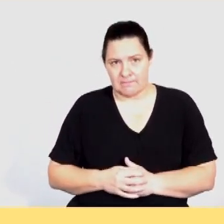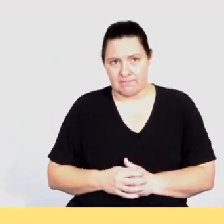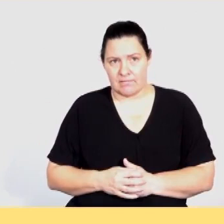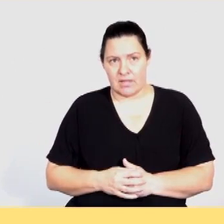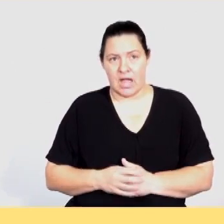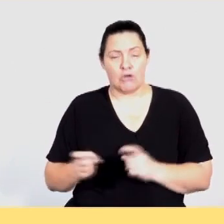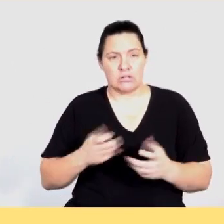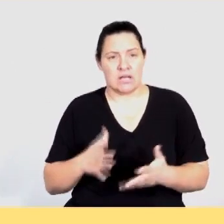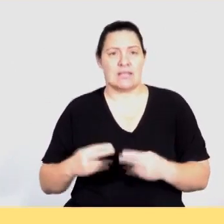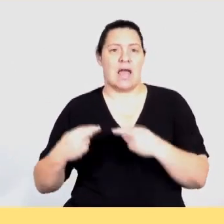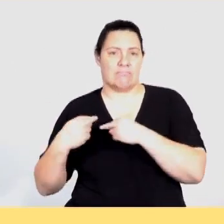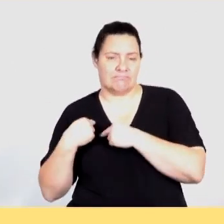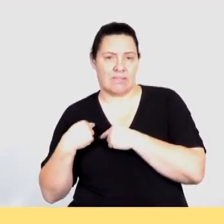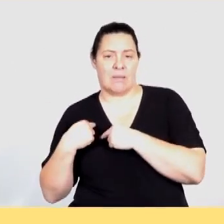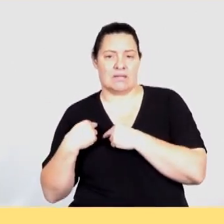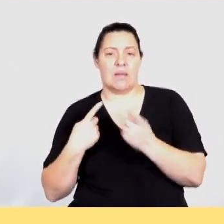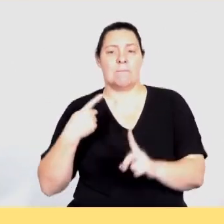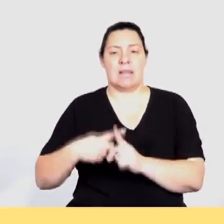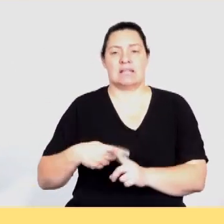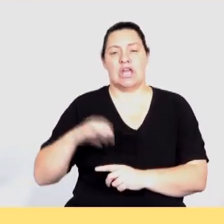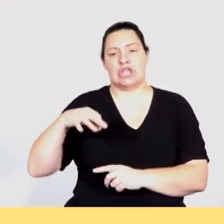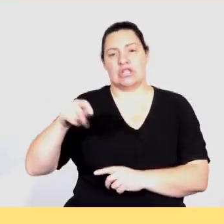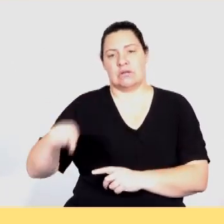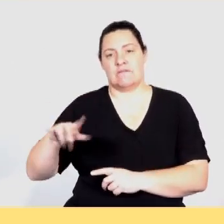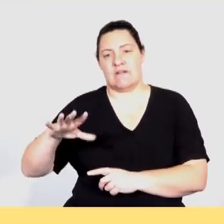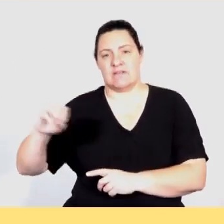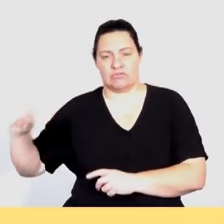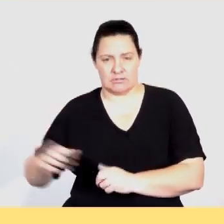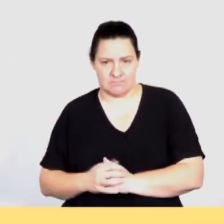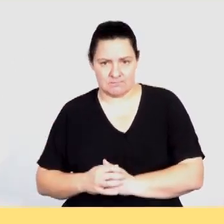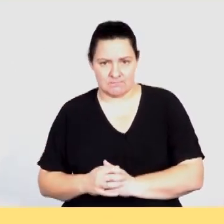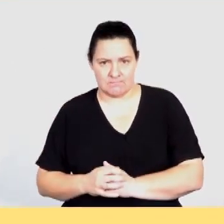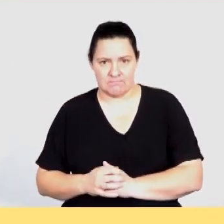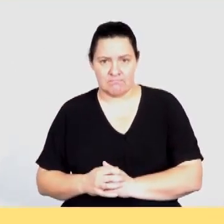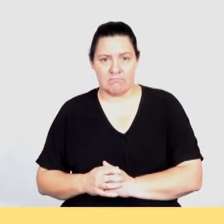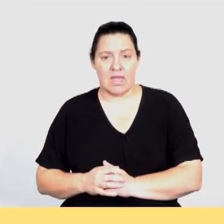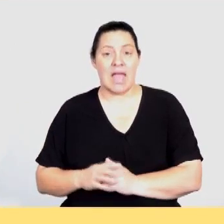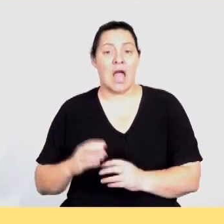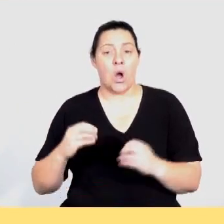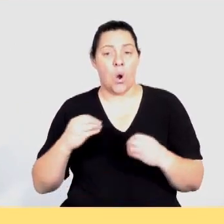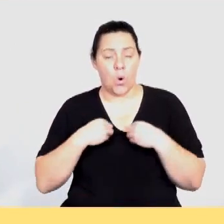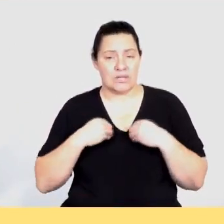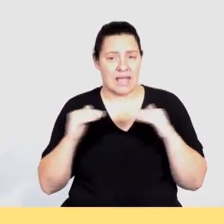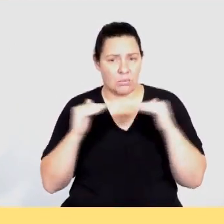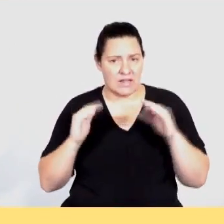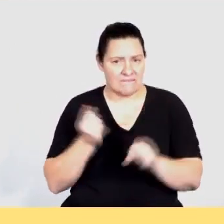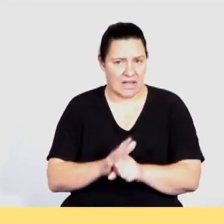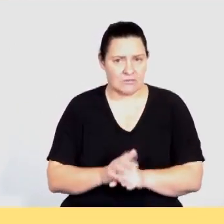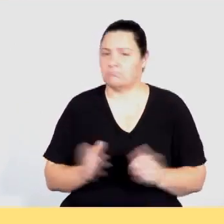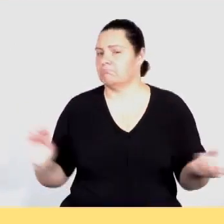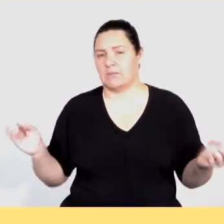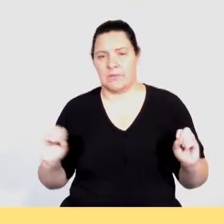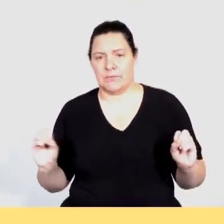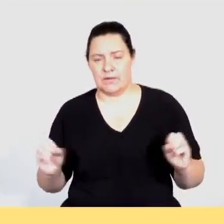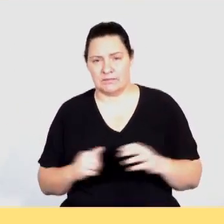control. And then creditors control is a liability plus 13.5. And then any effect on my owner's